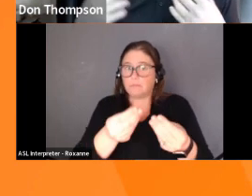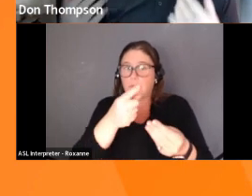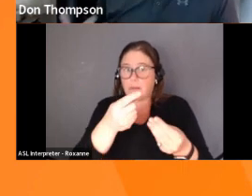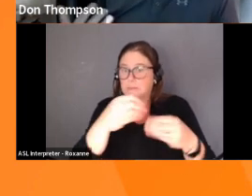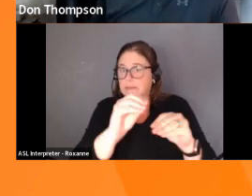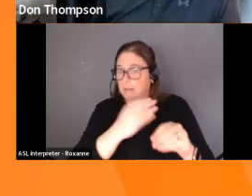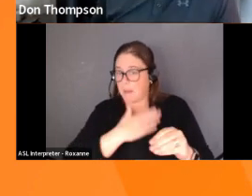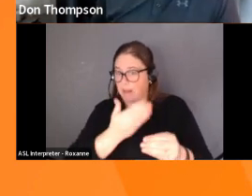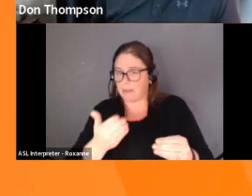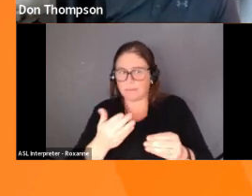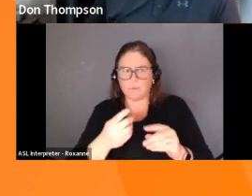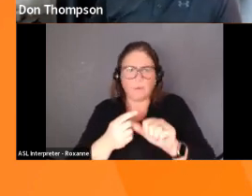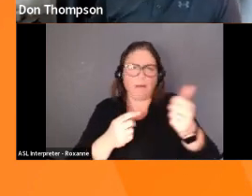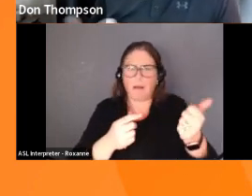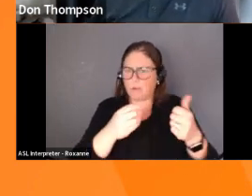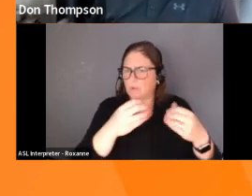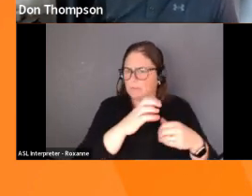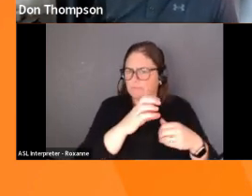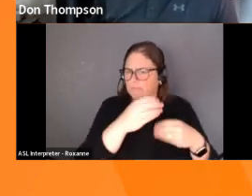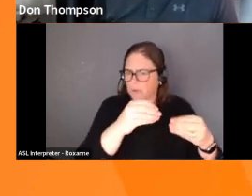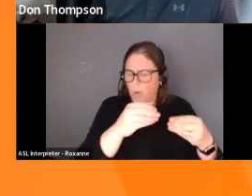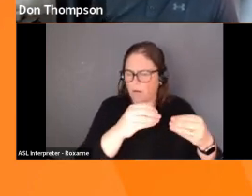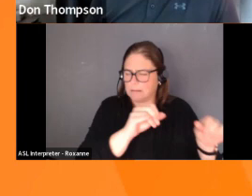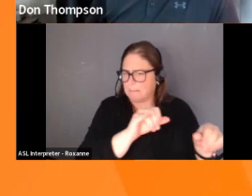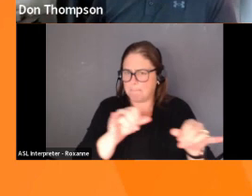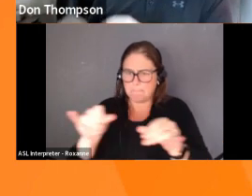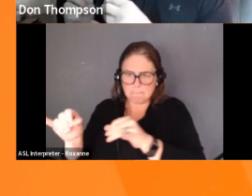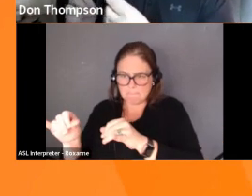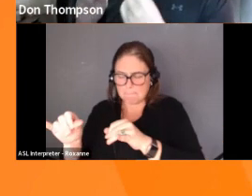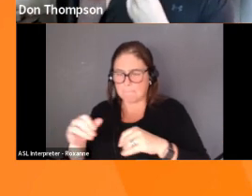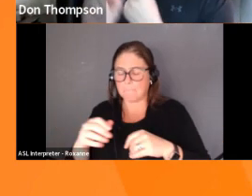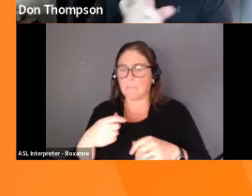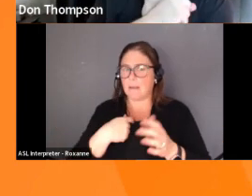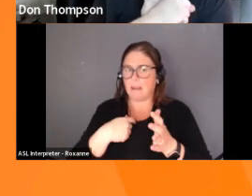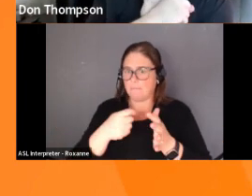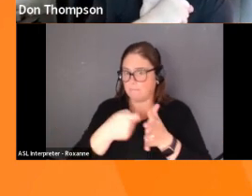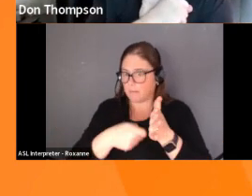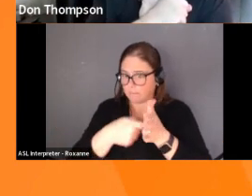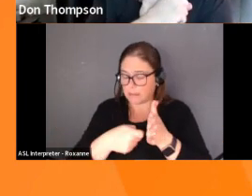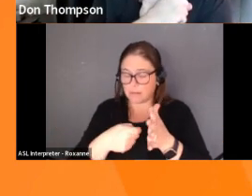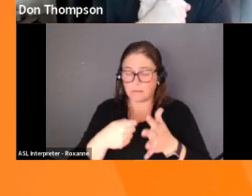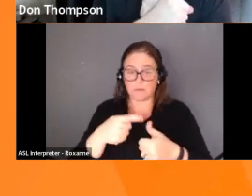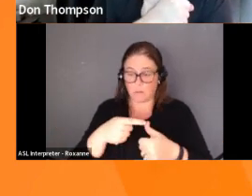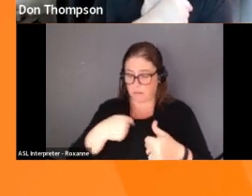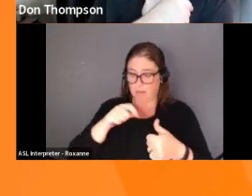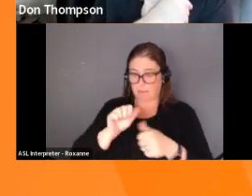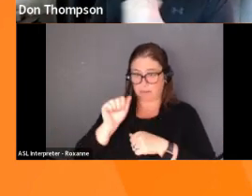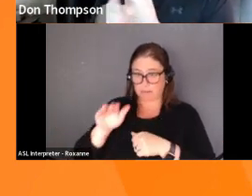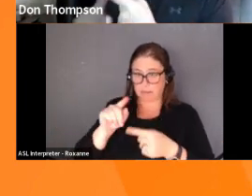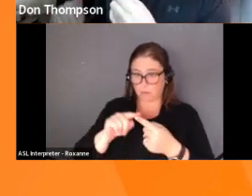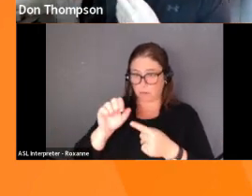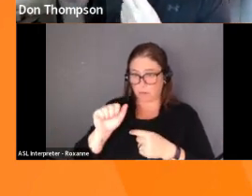way that we have to account for, and Amazon is no different. So whether we have to ship it to Amazon, we'll go through these in